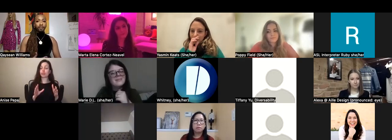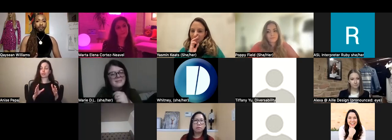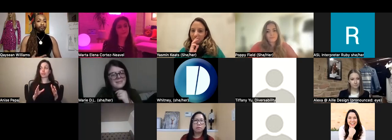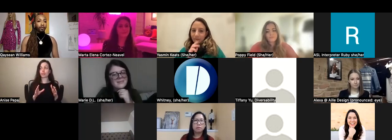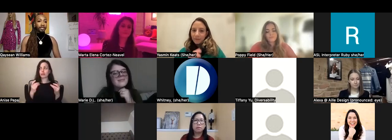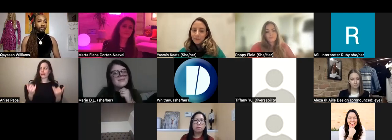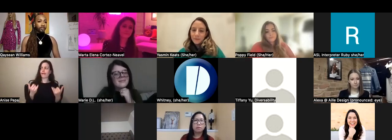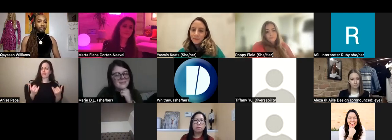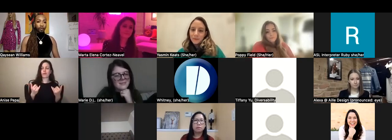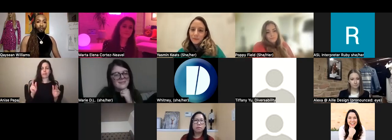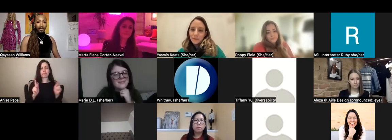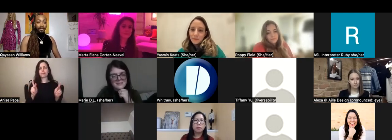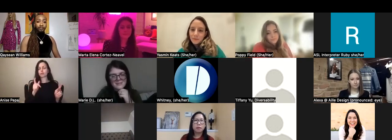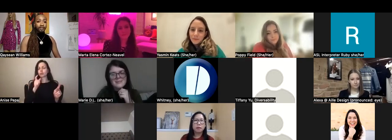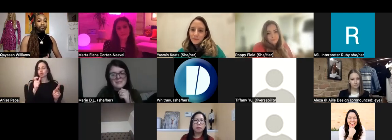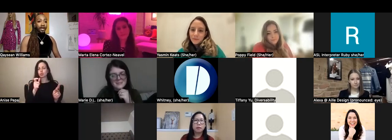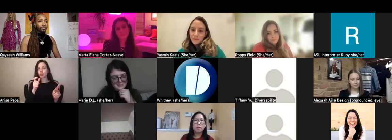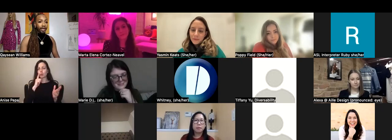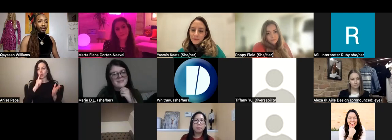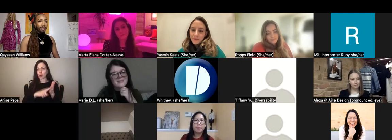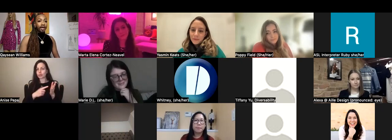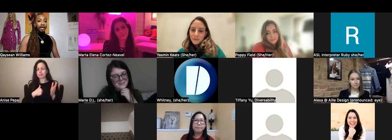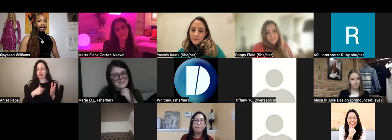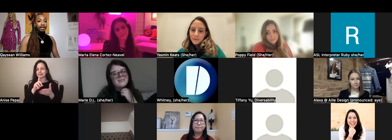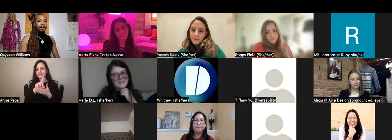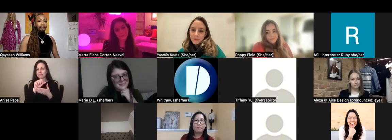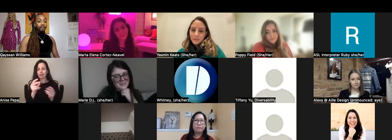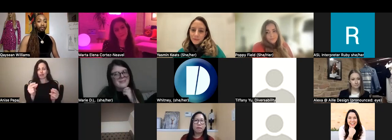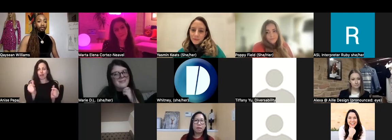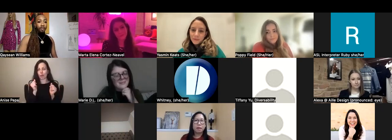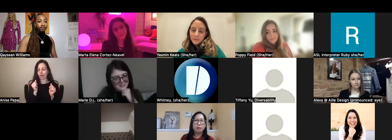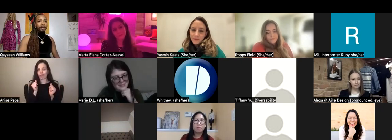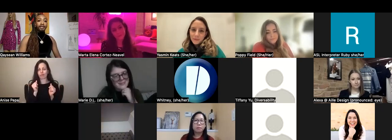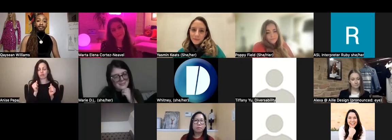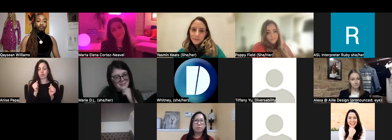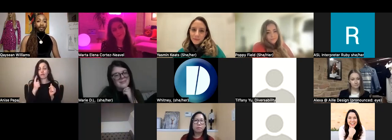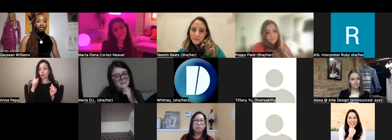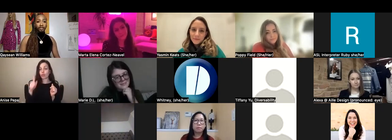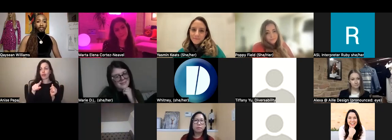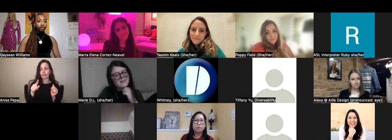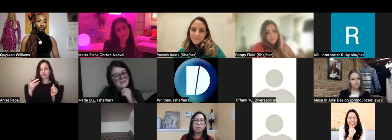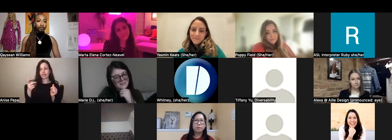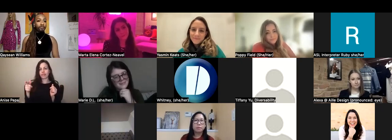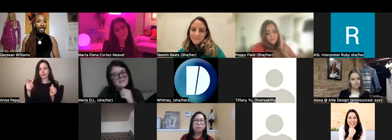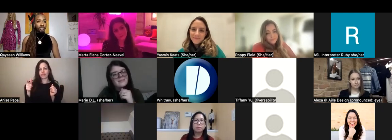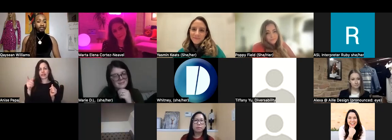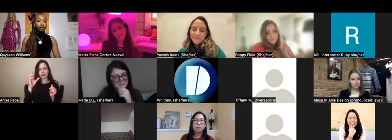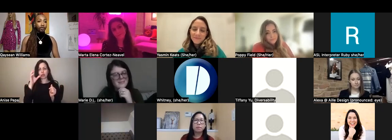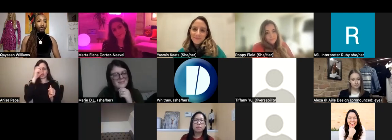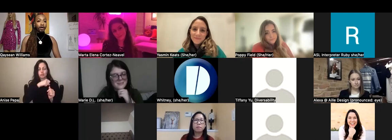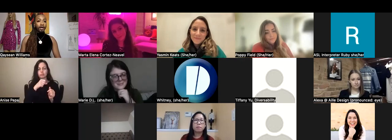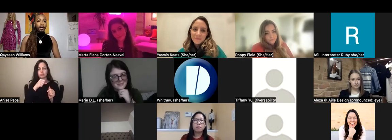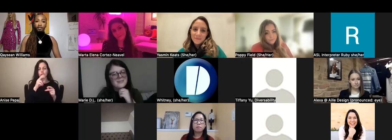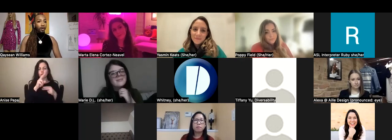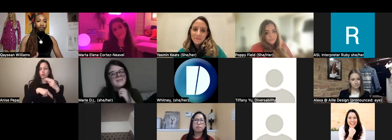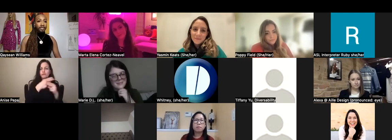nowadays, people don't necessarily notice my disability right away. And so to them, they may assume that it's just universal fashion,